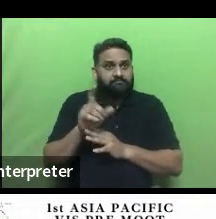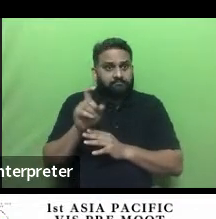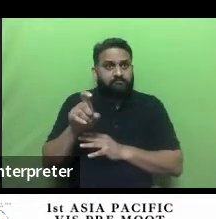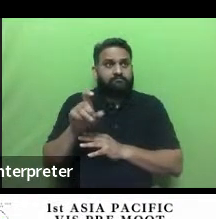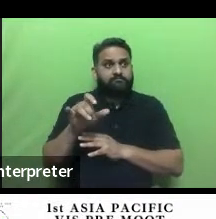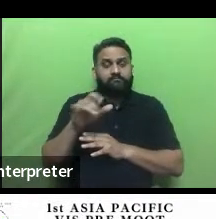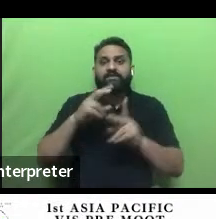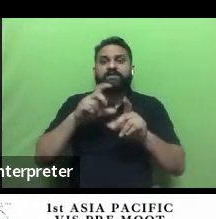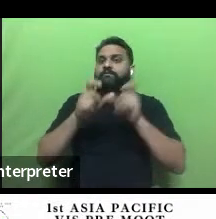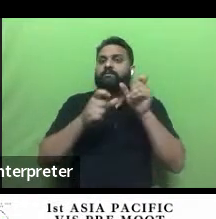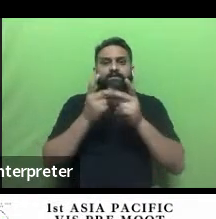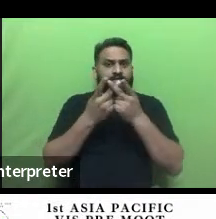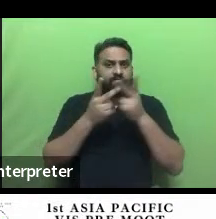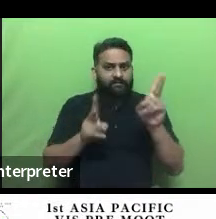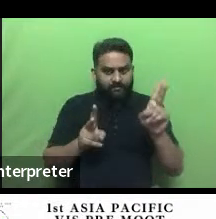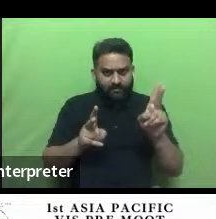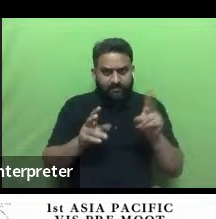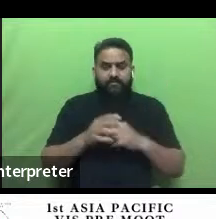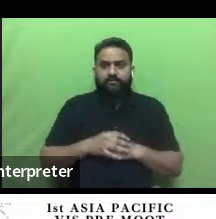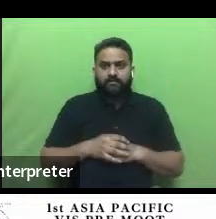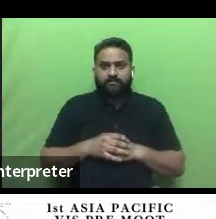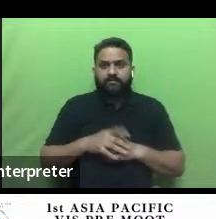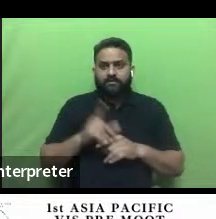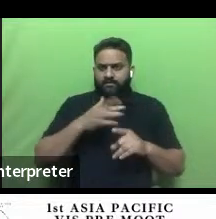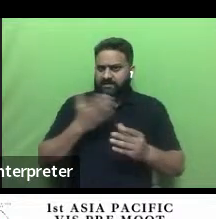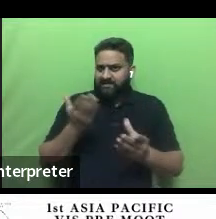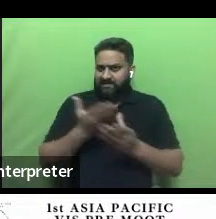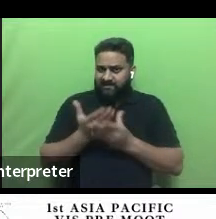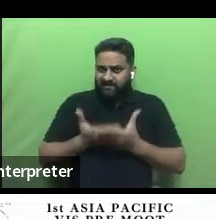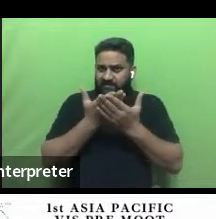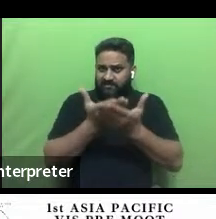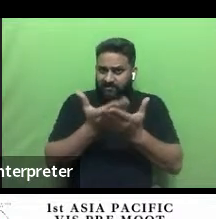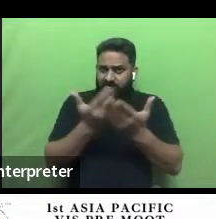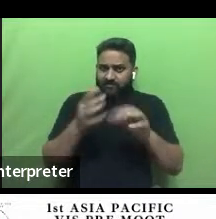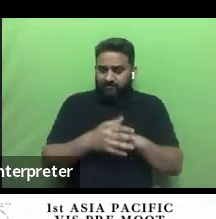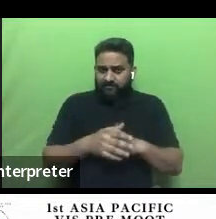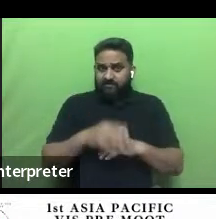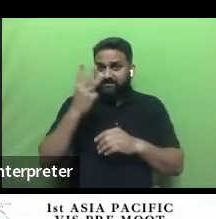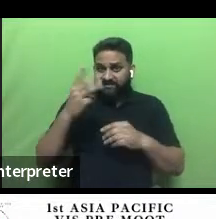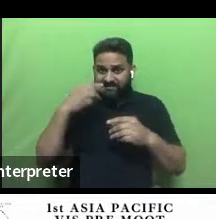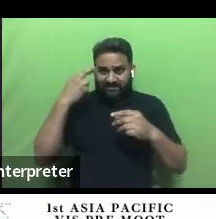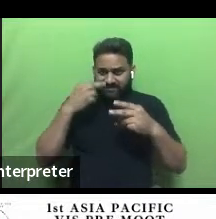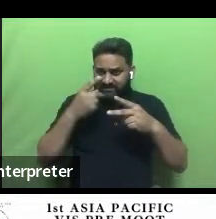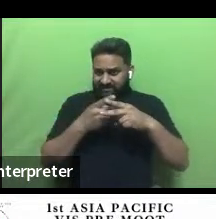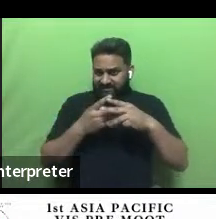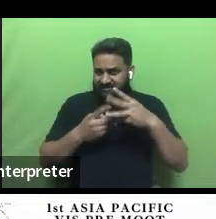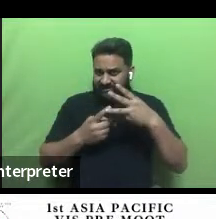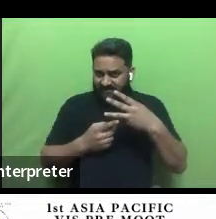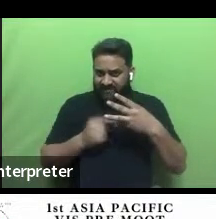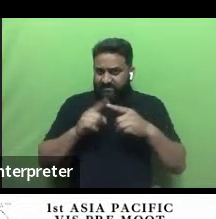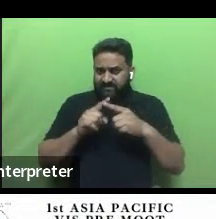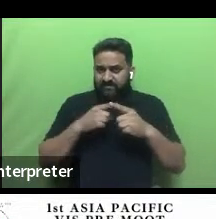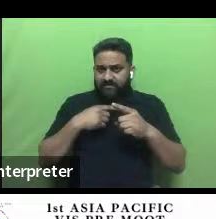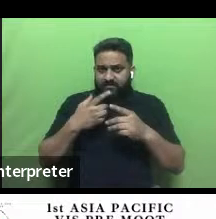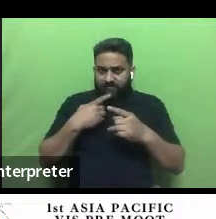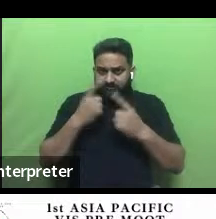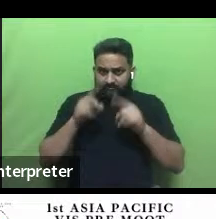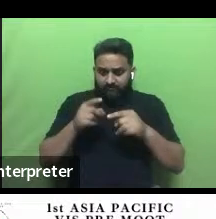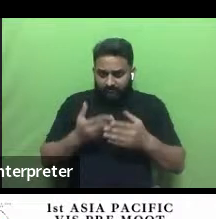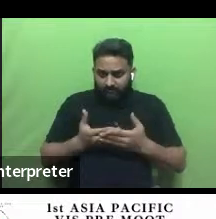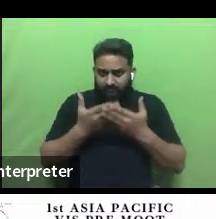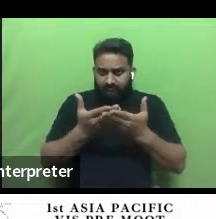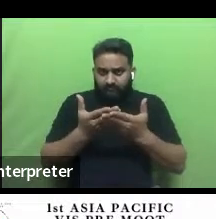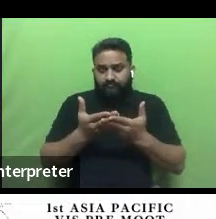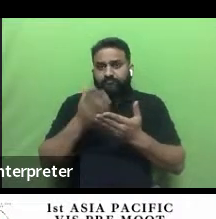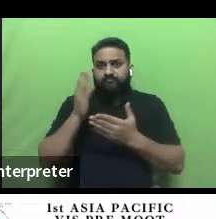different company. And we submit that for 3 reasons that this should be held, this history should be held to apply in the present